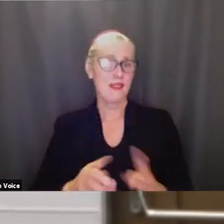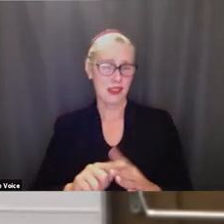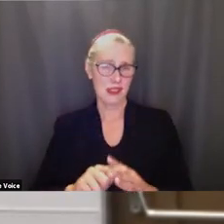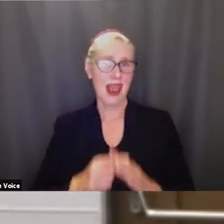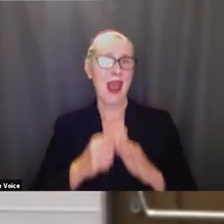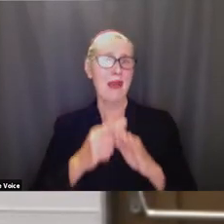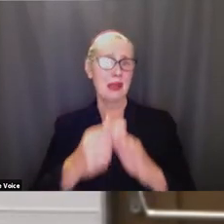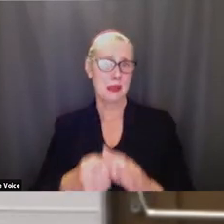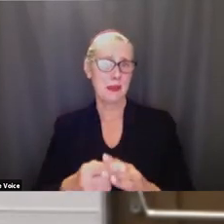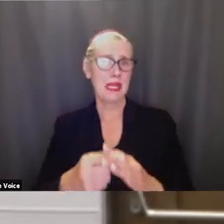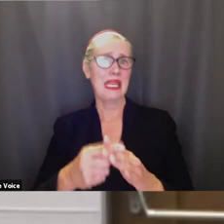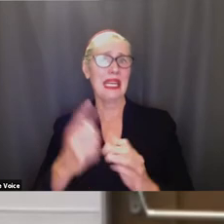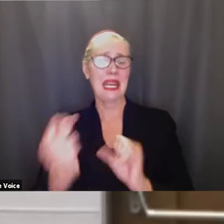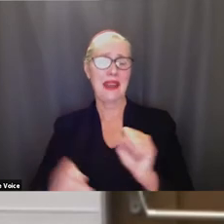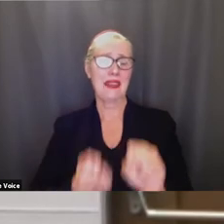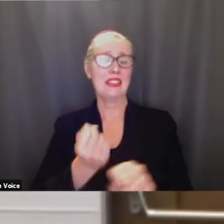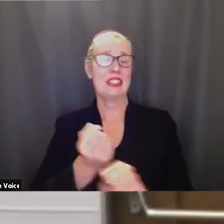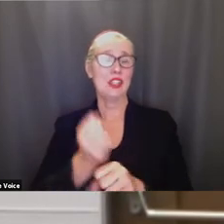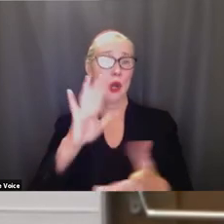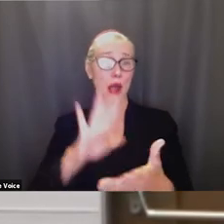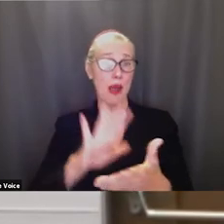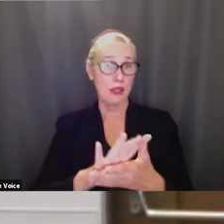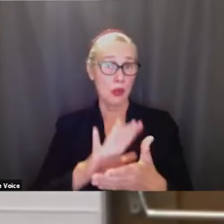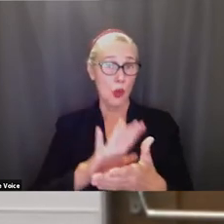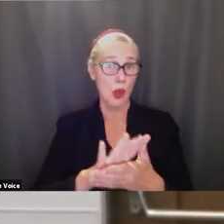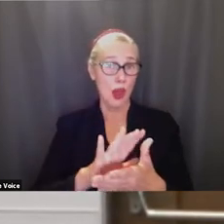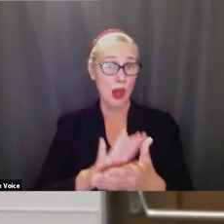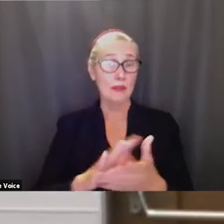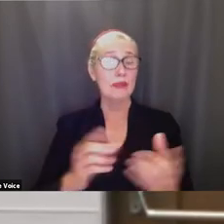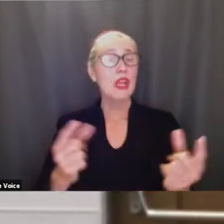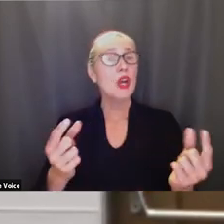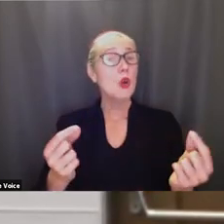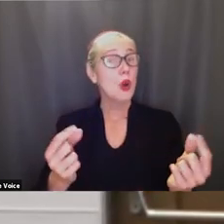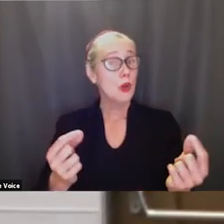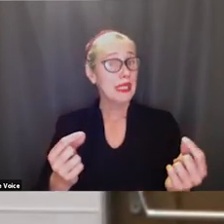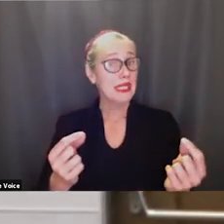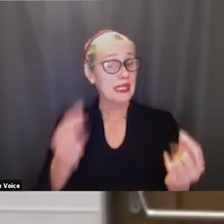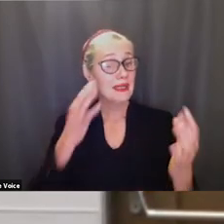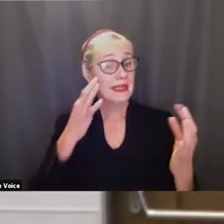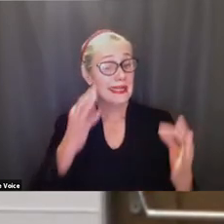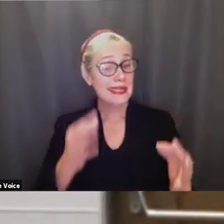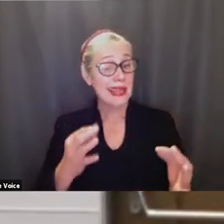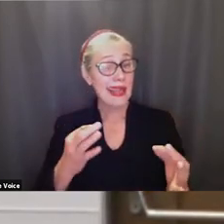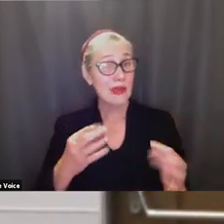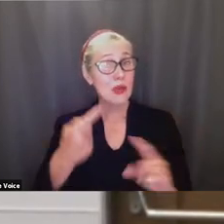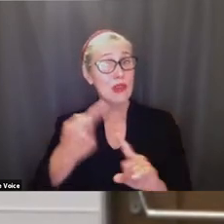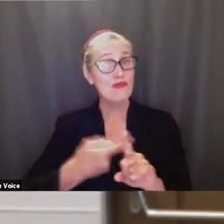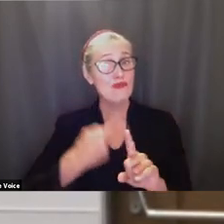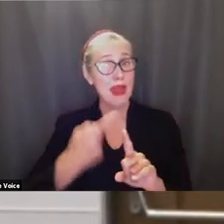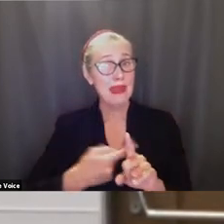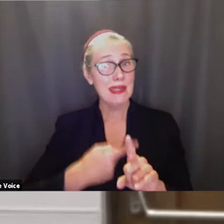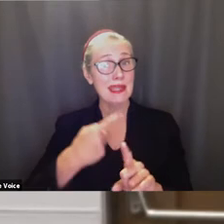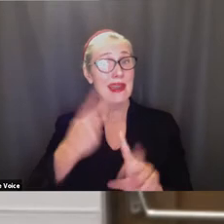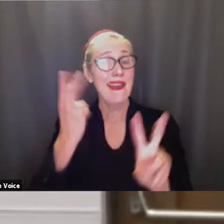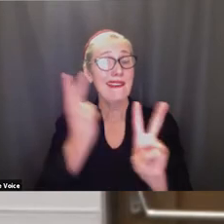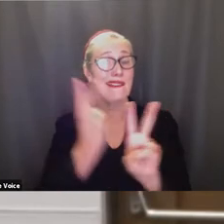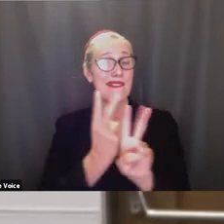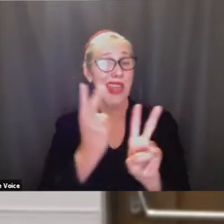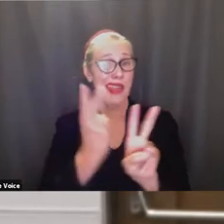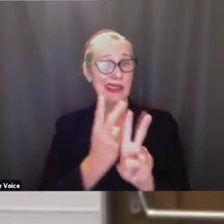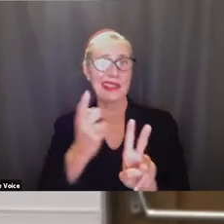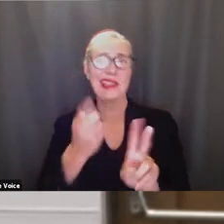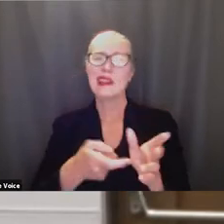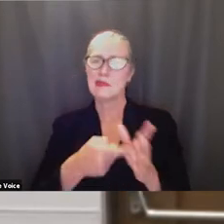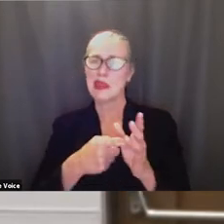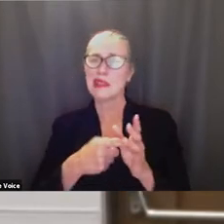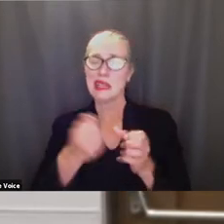year what we ended up doing was using our vans renting vans but to do that we needed drivers and so